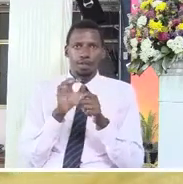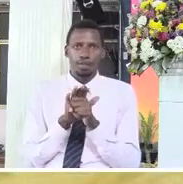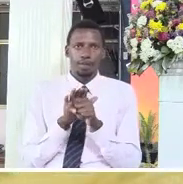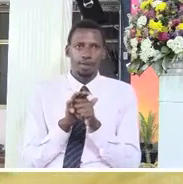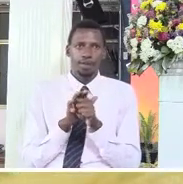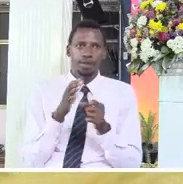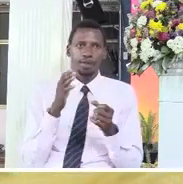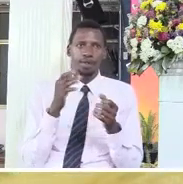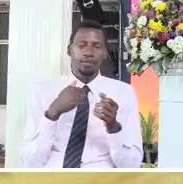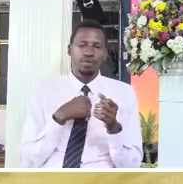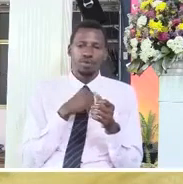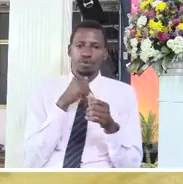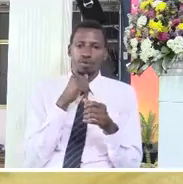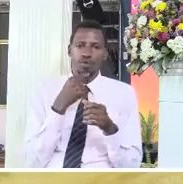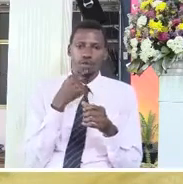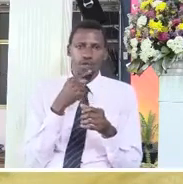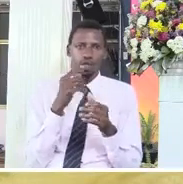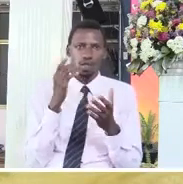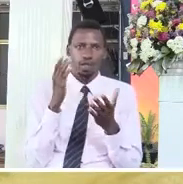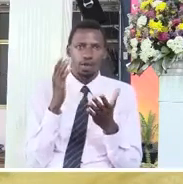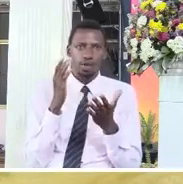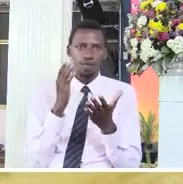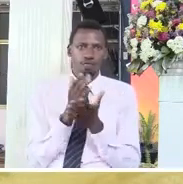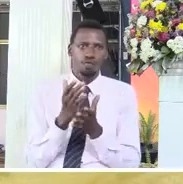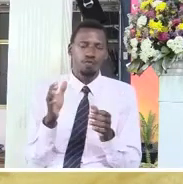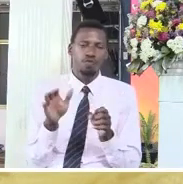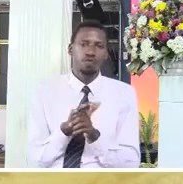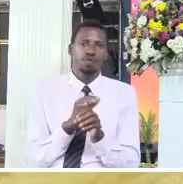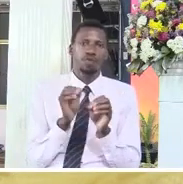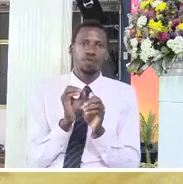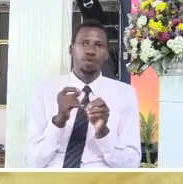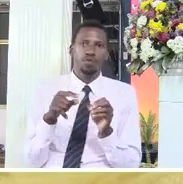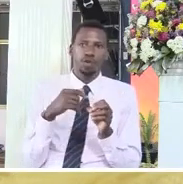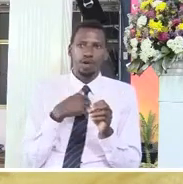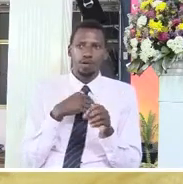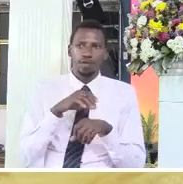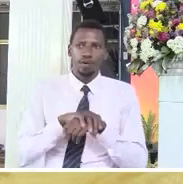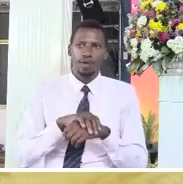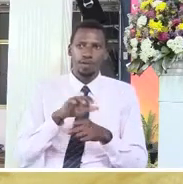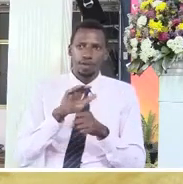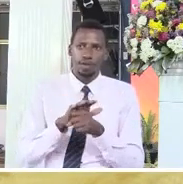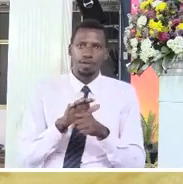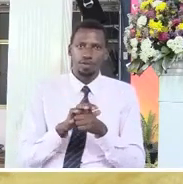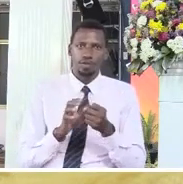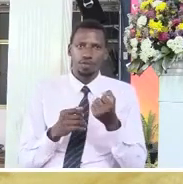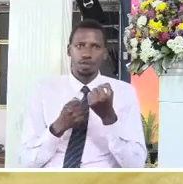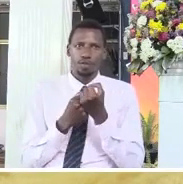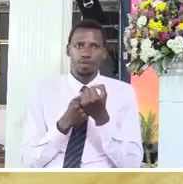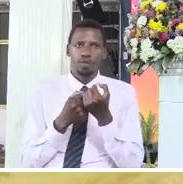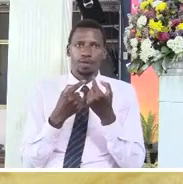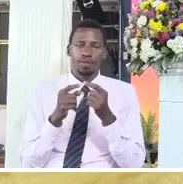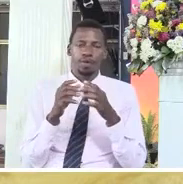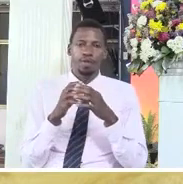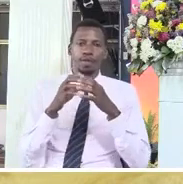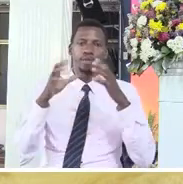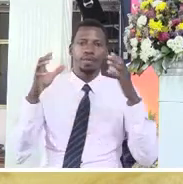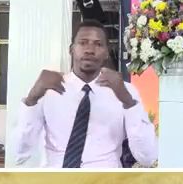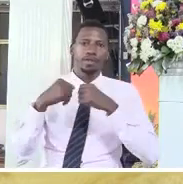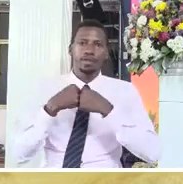I will not be saying the complete truth. Yeah, so you have received a lot of support. But the greatest challenges that we